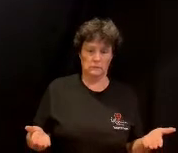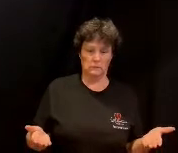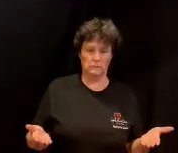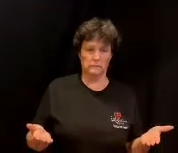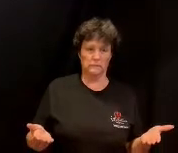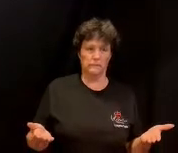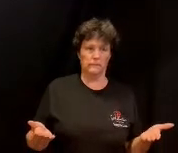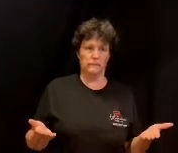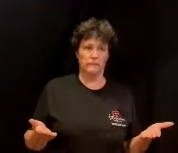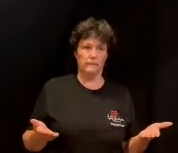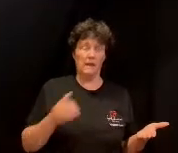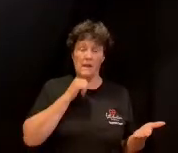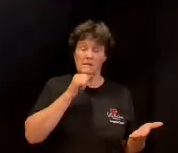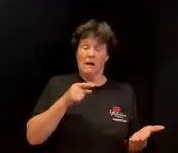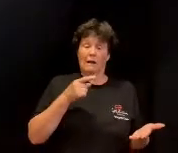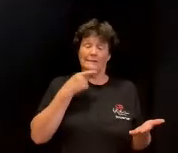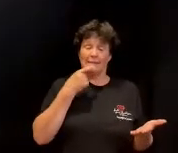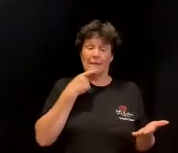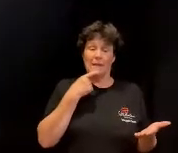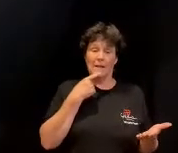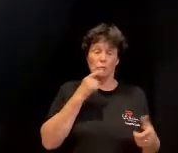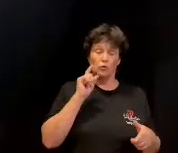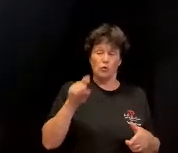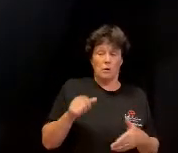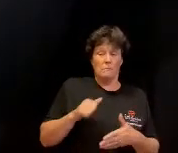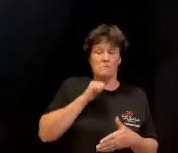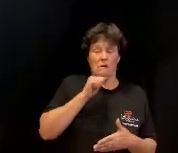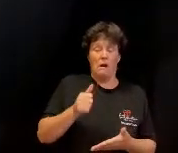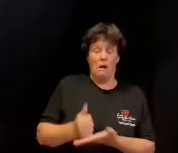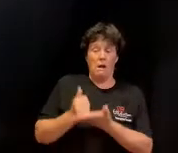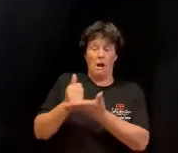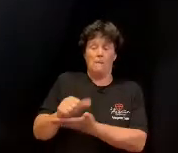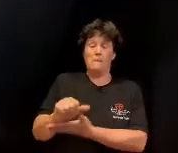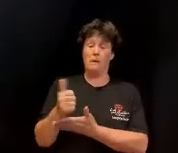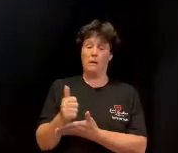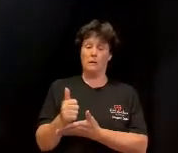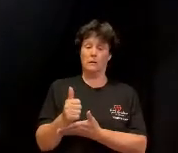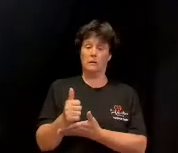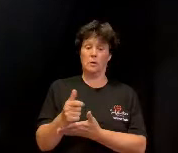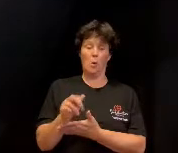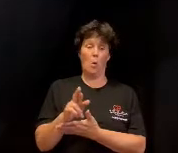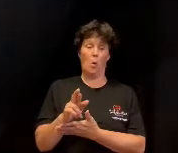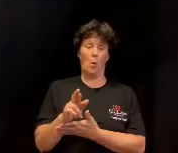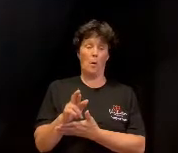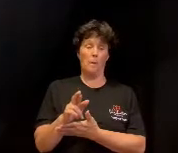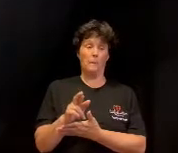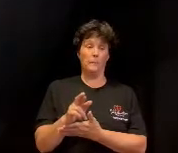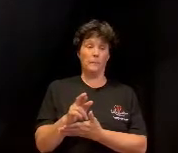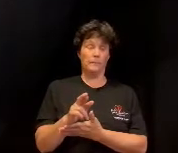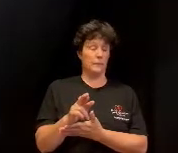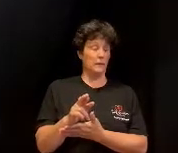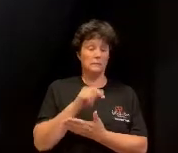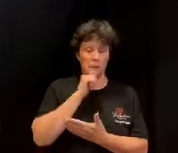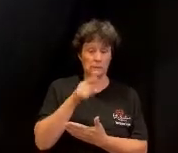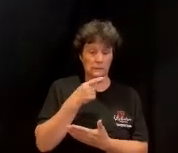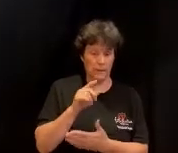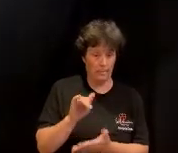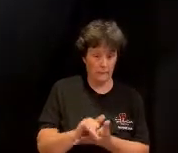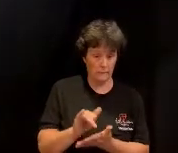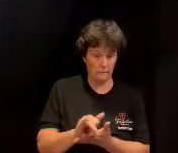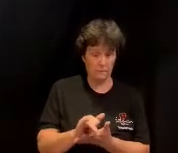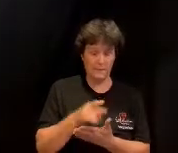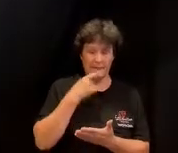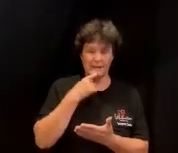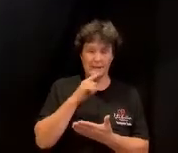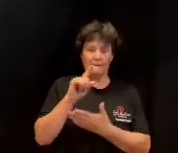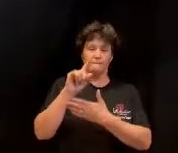Now, it doesn't say we shouldn't help others or to address issues or remove the speck. Does it say that? It says